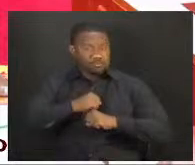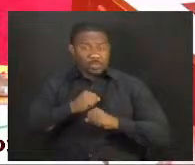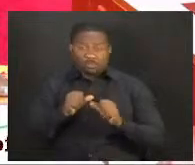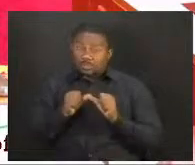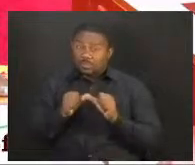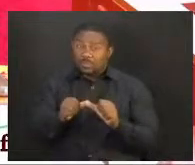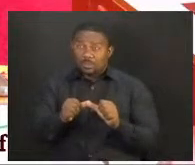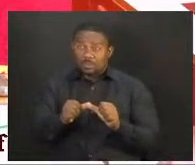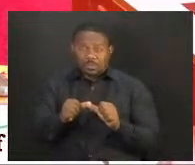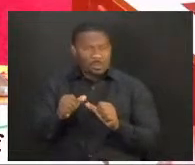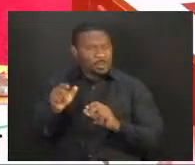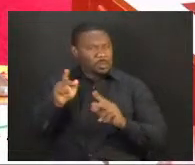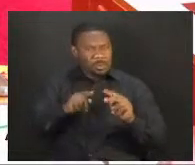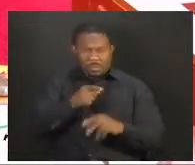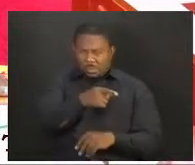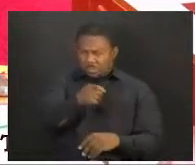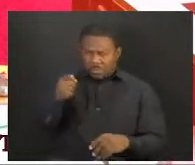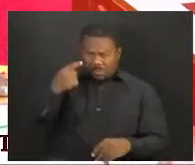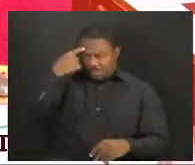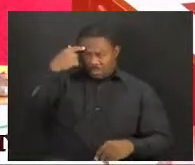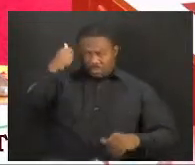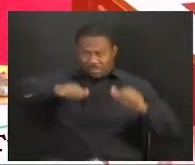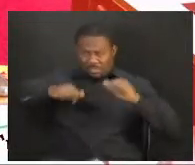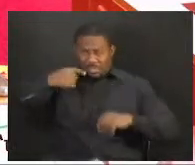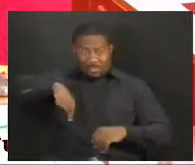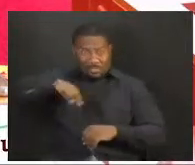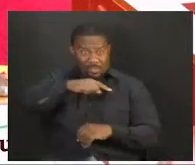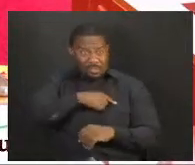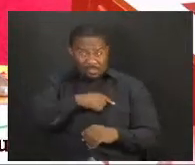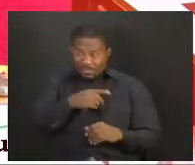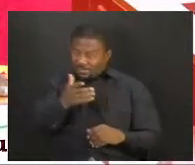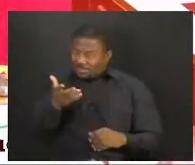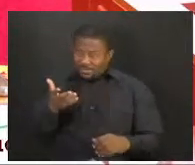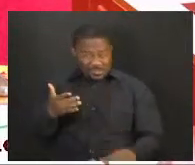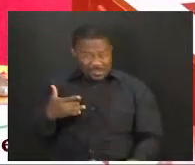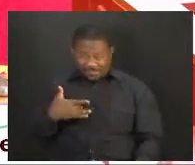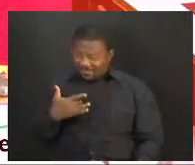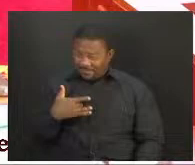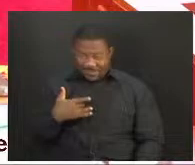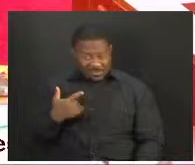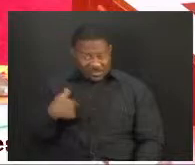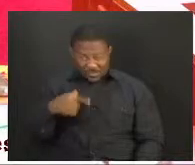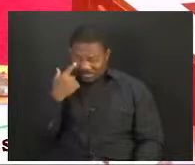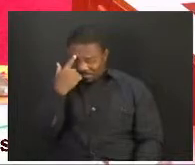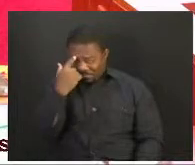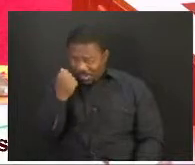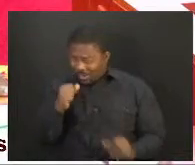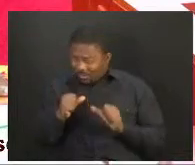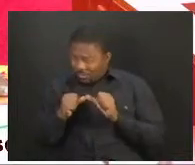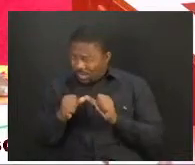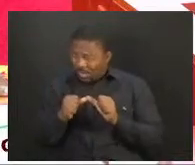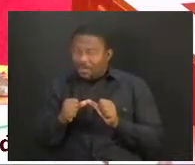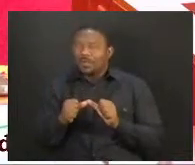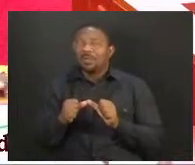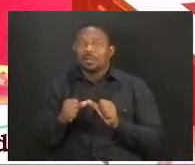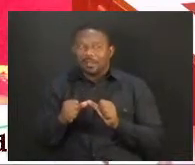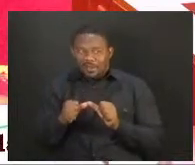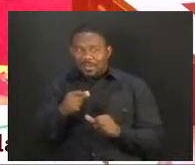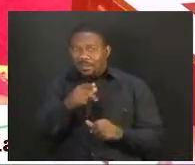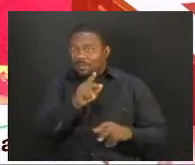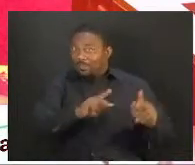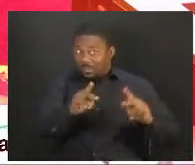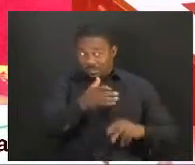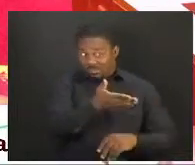who doubt our resolve should not underestimate the determination of the people of Ghana, who will no